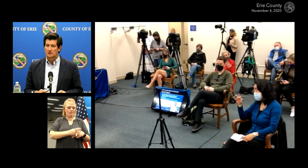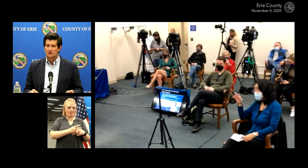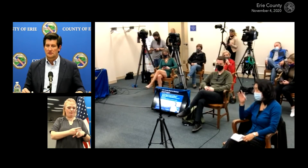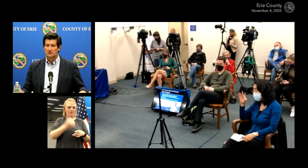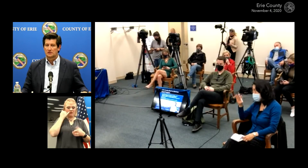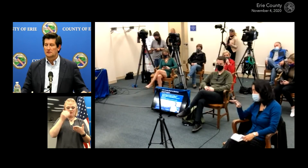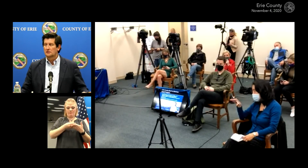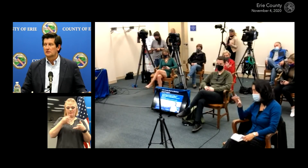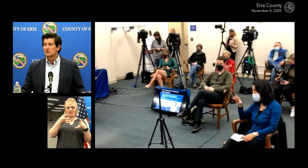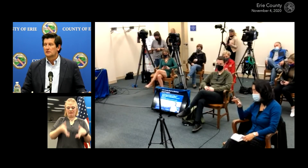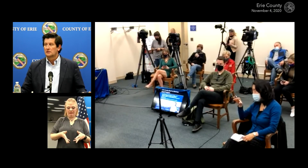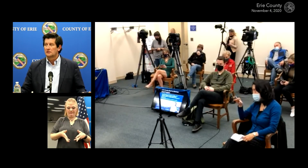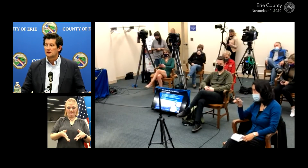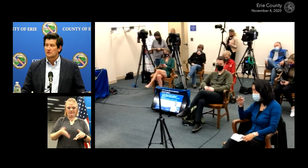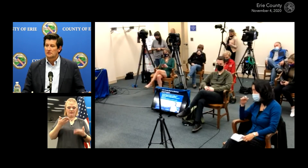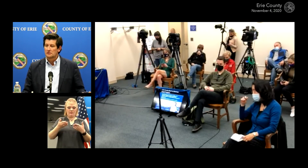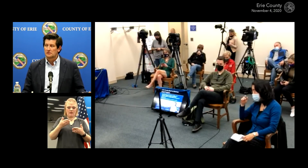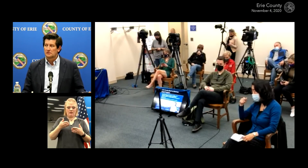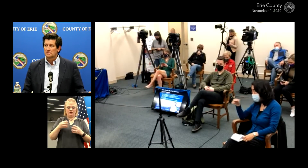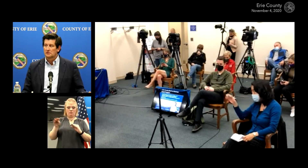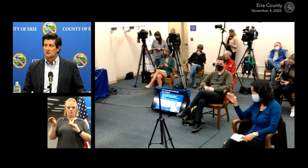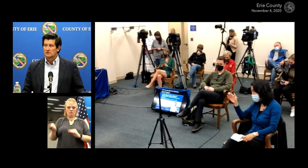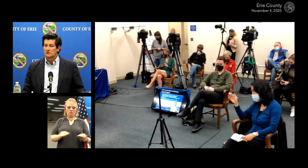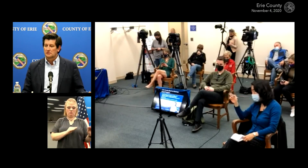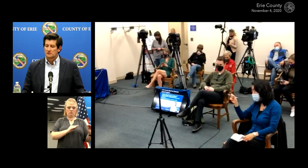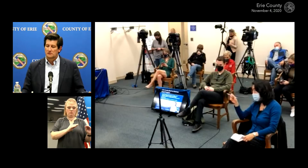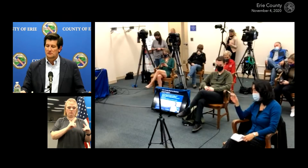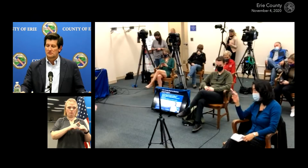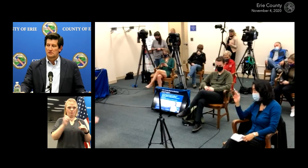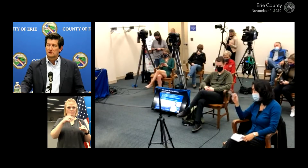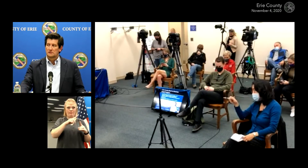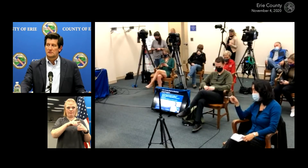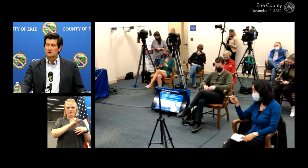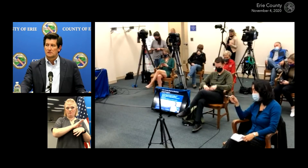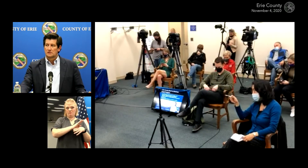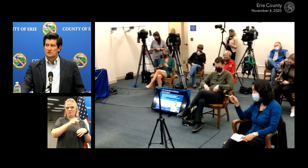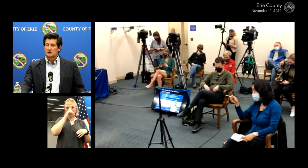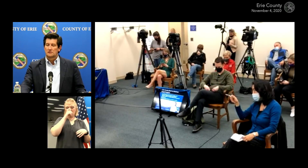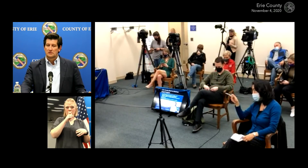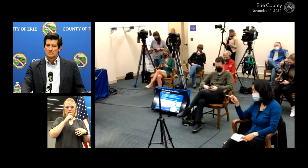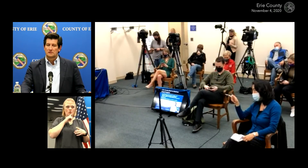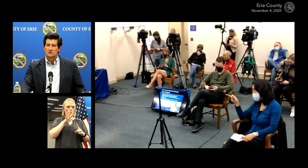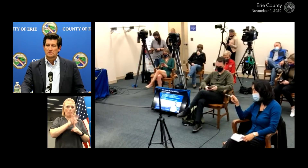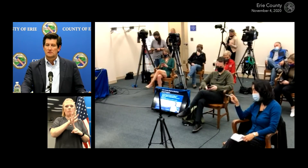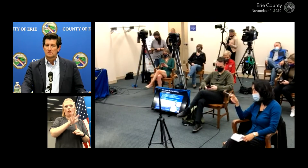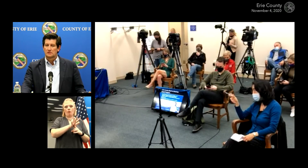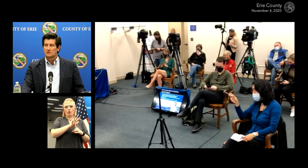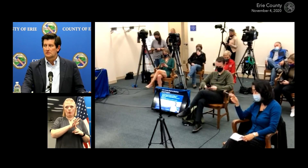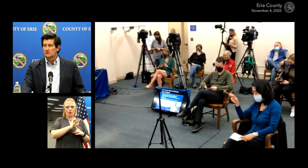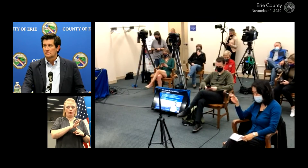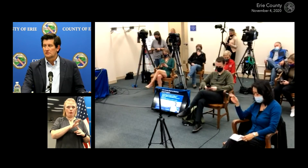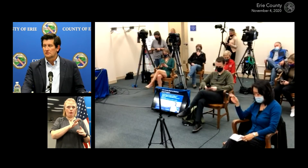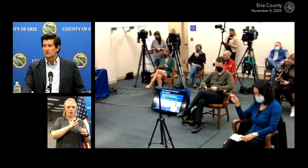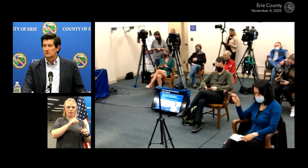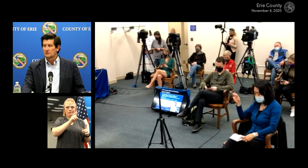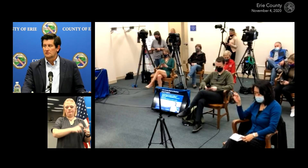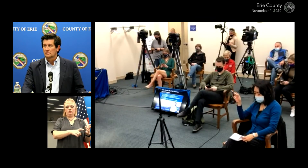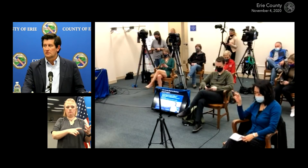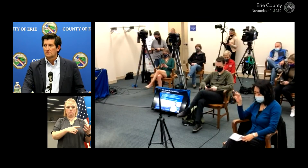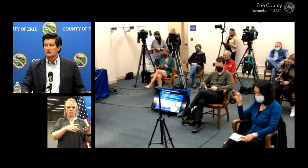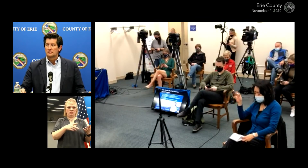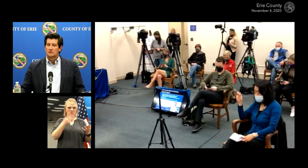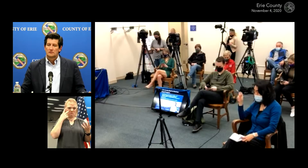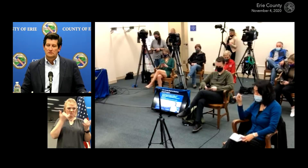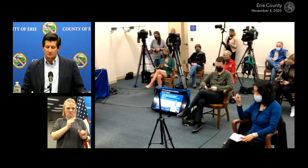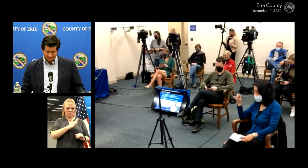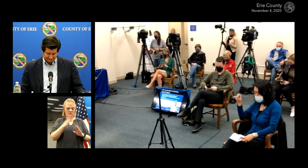money remaining in those accounts, that they may be swept into the back to business grant program because it is so popular and there's such a need. Just wanted to see if that is still